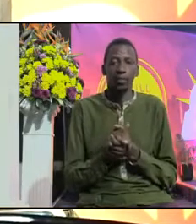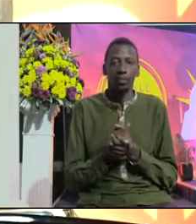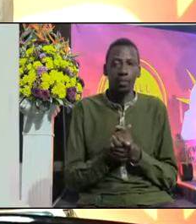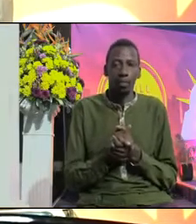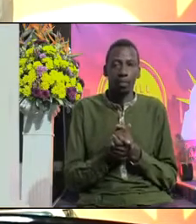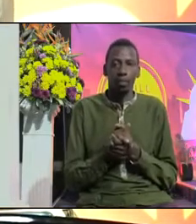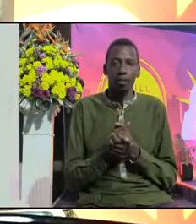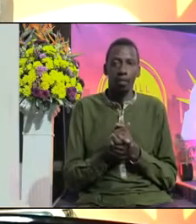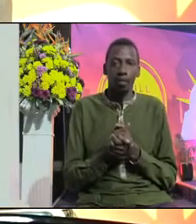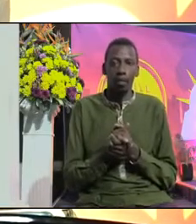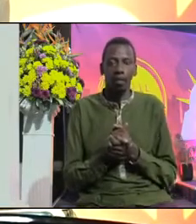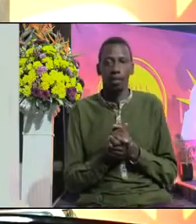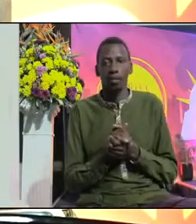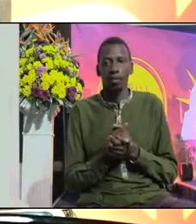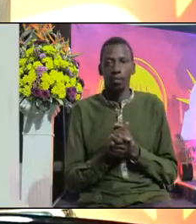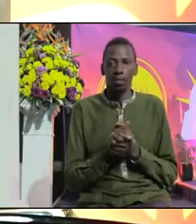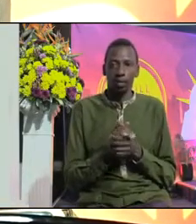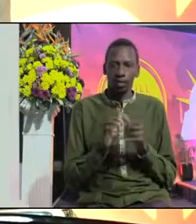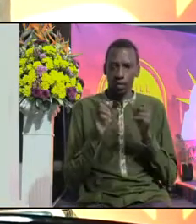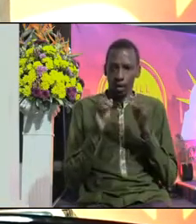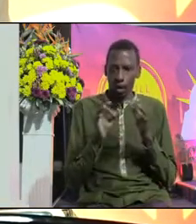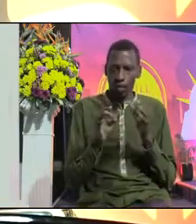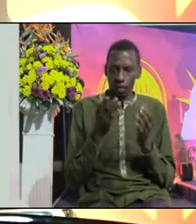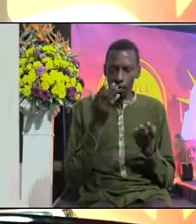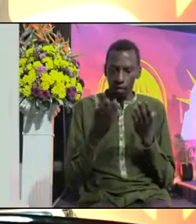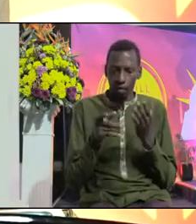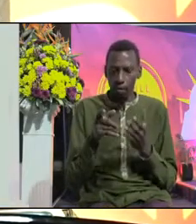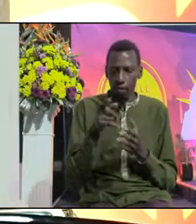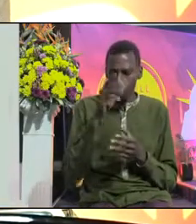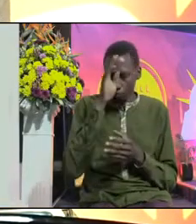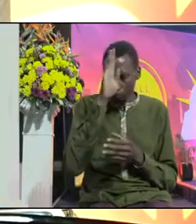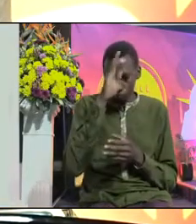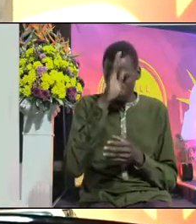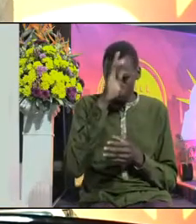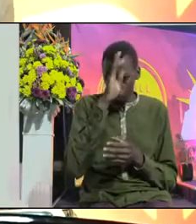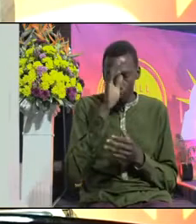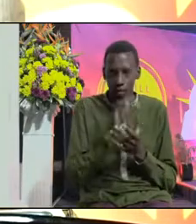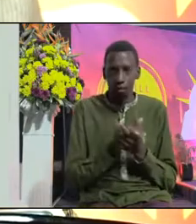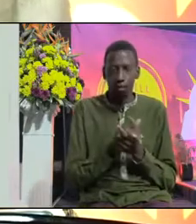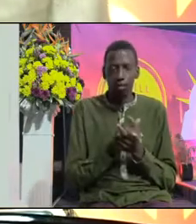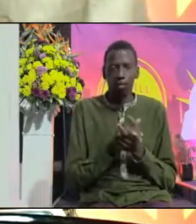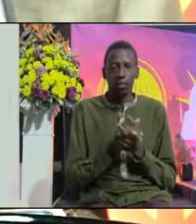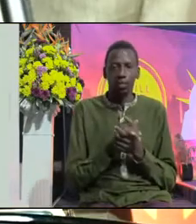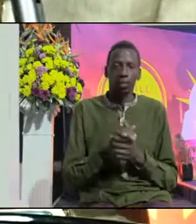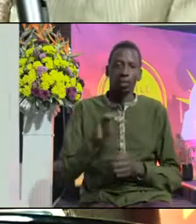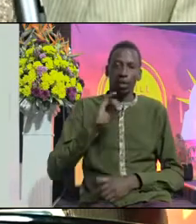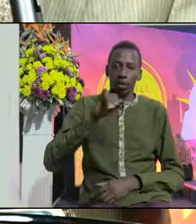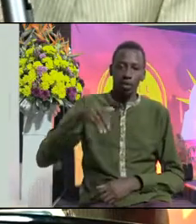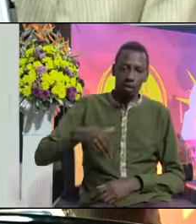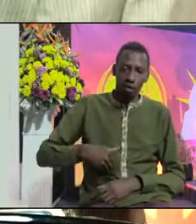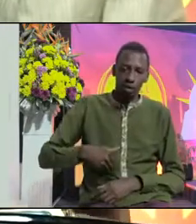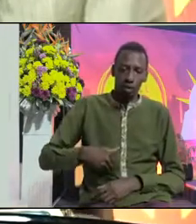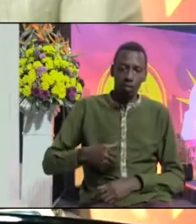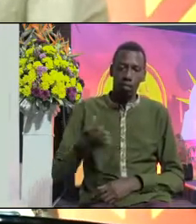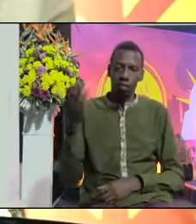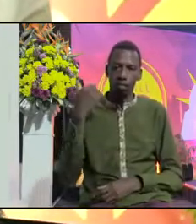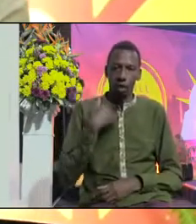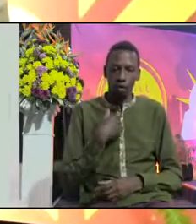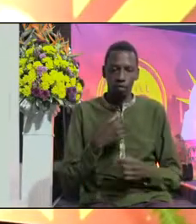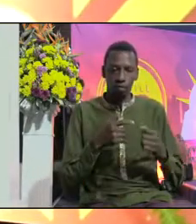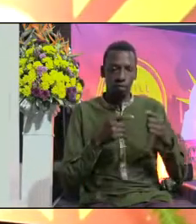If ever you doubt, grab the text. Jacob had six